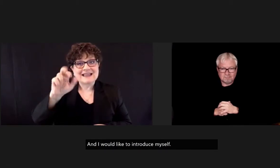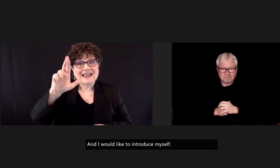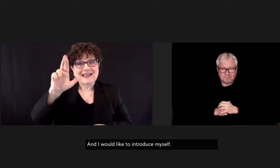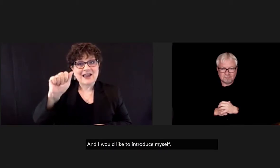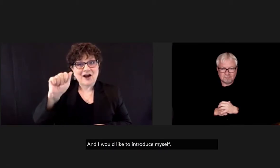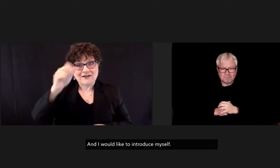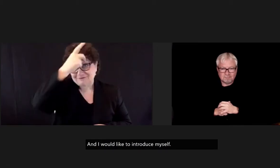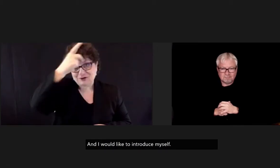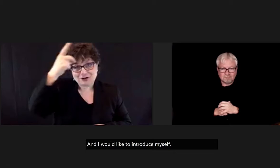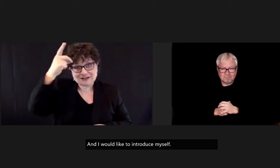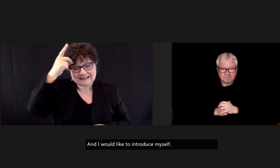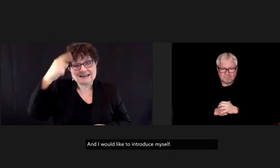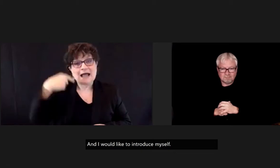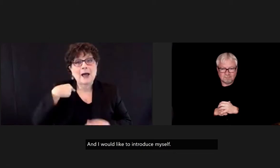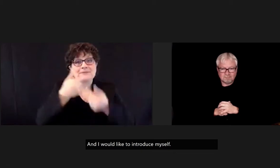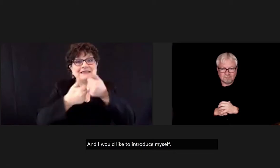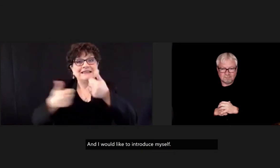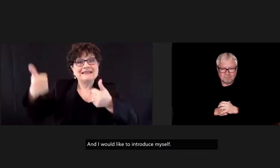Zangara.